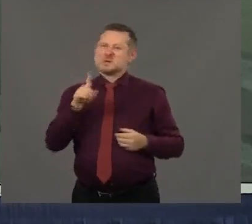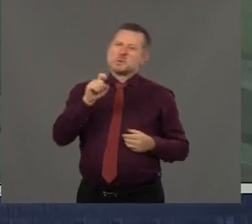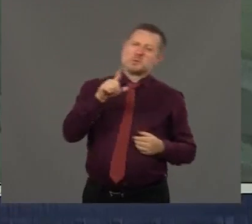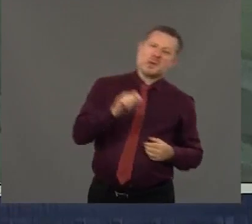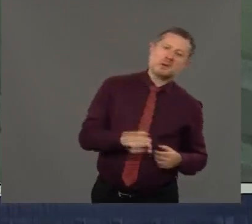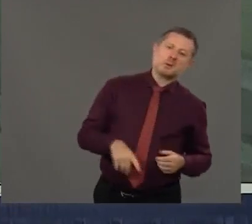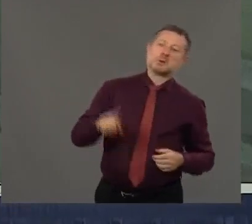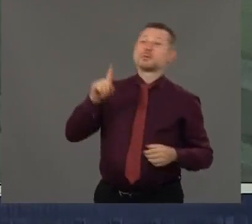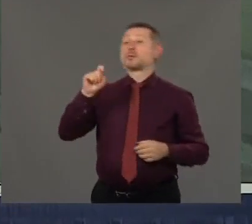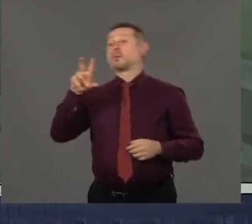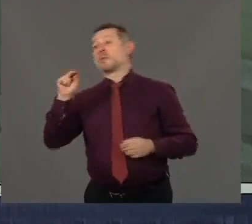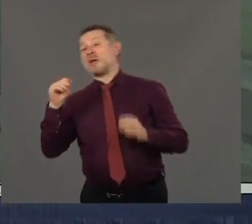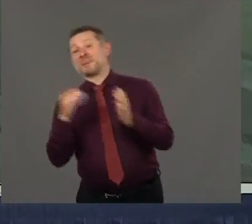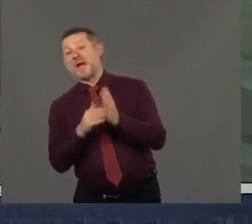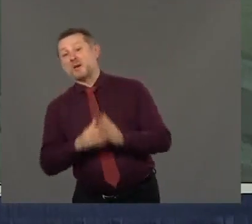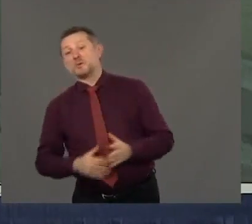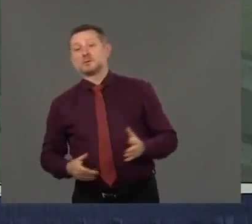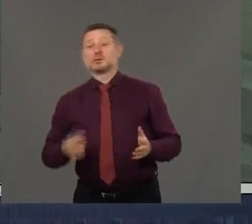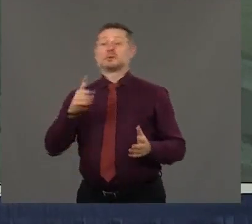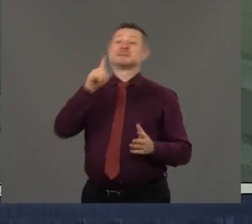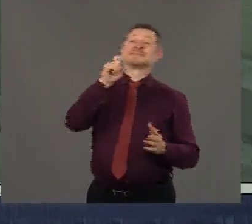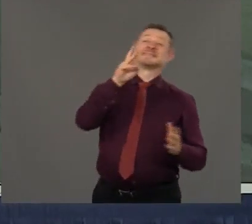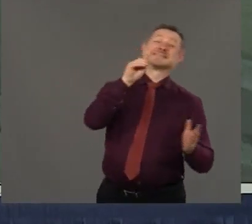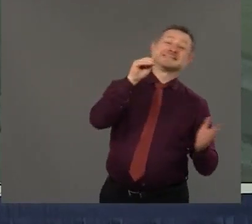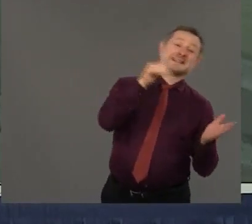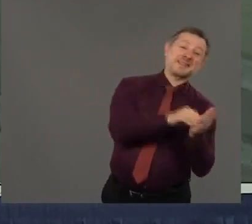130, 140, 160.